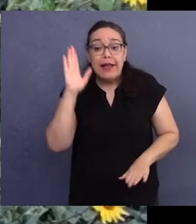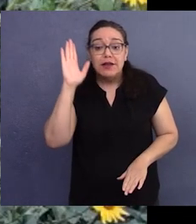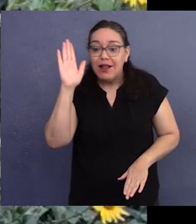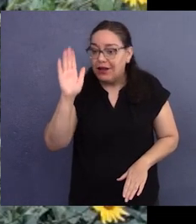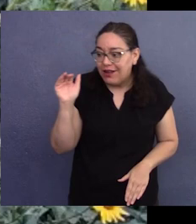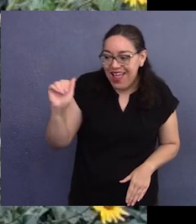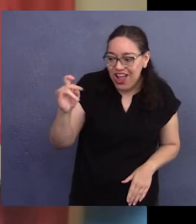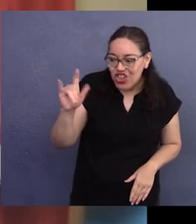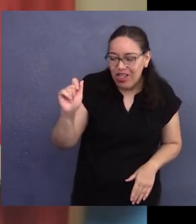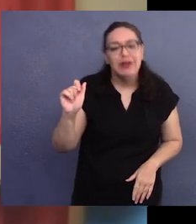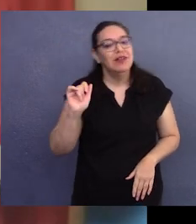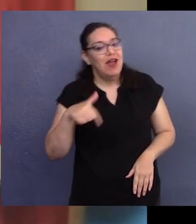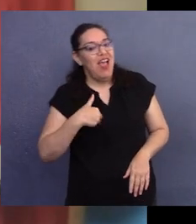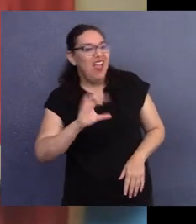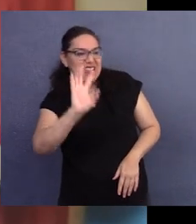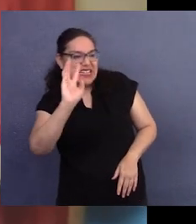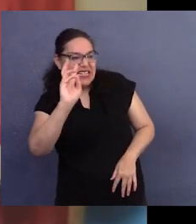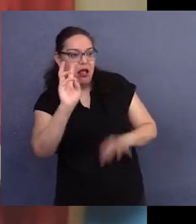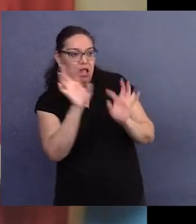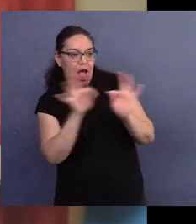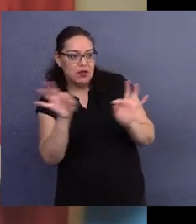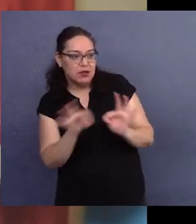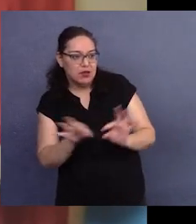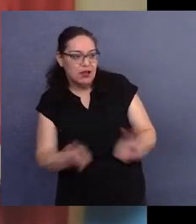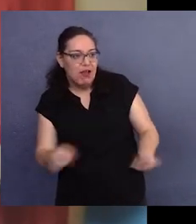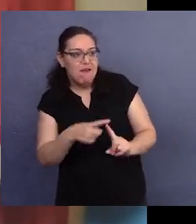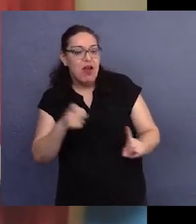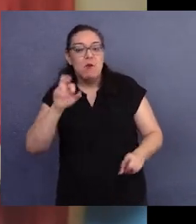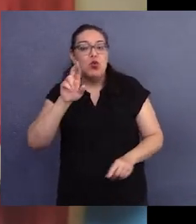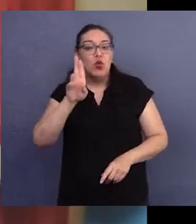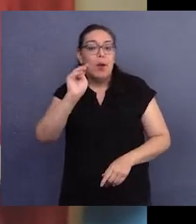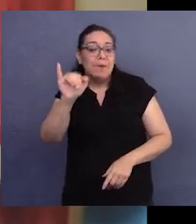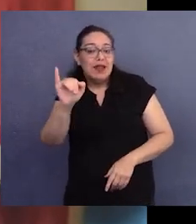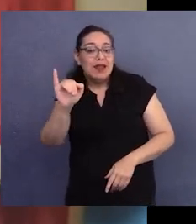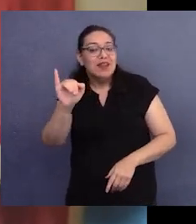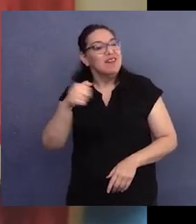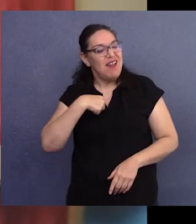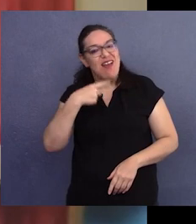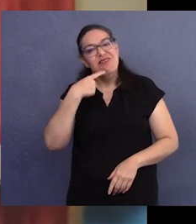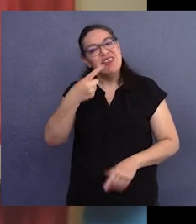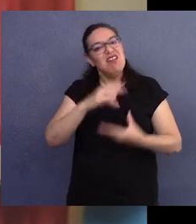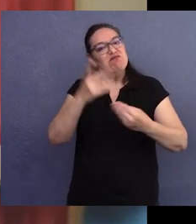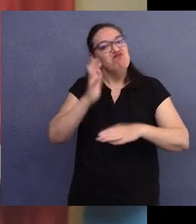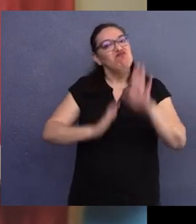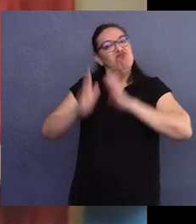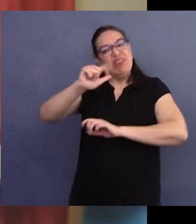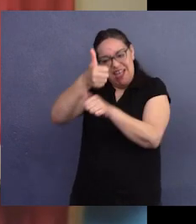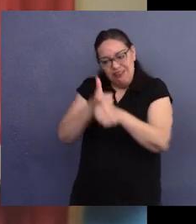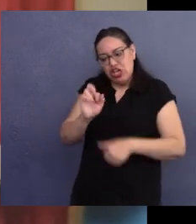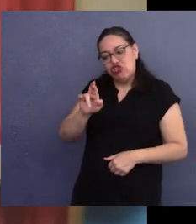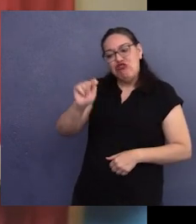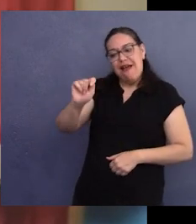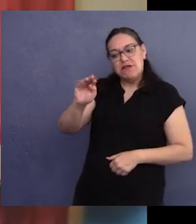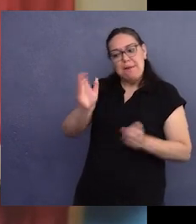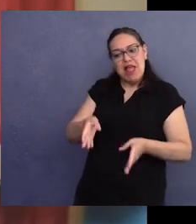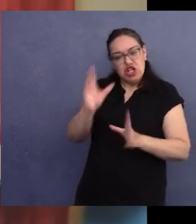Angela. I have 6 lines from Rumi. I've said before that every craftsman searches for